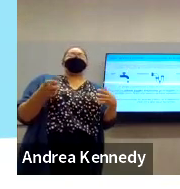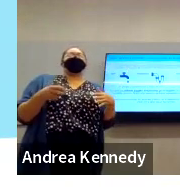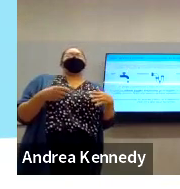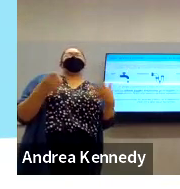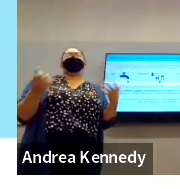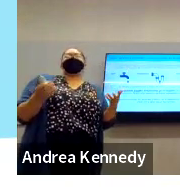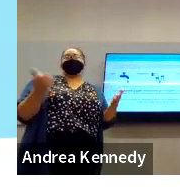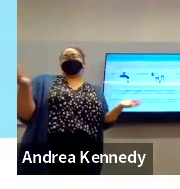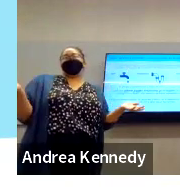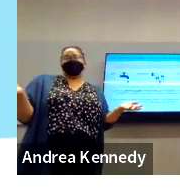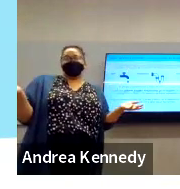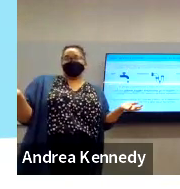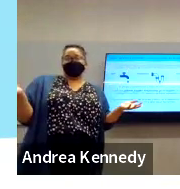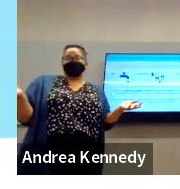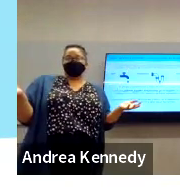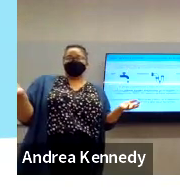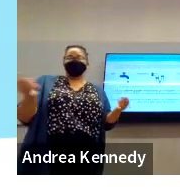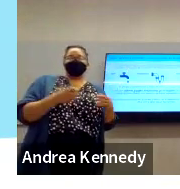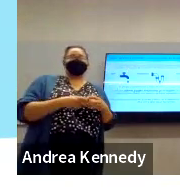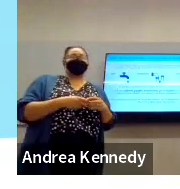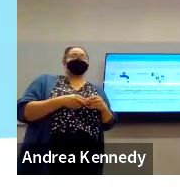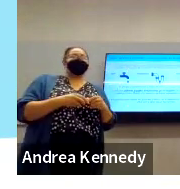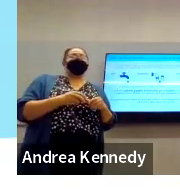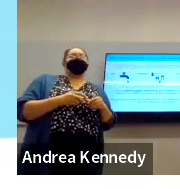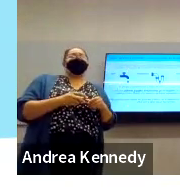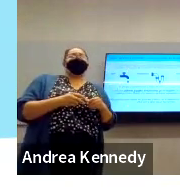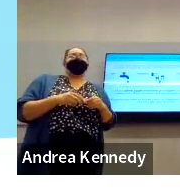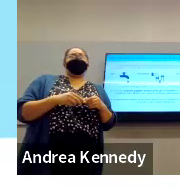utilities being used, by the tenants there.